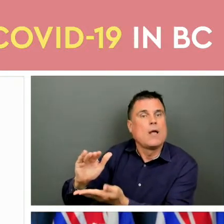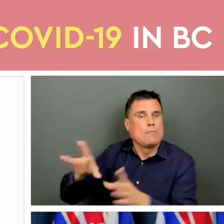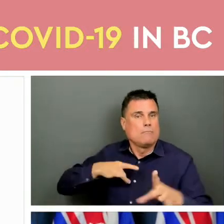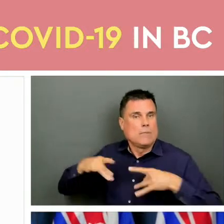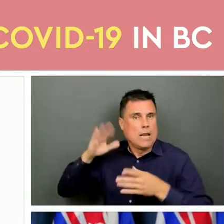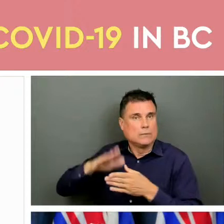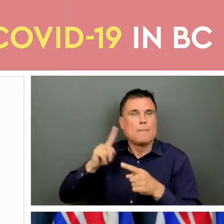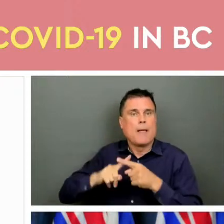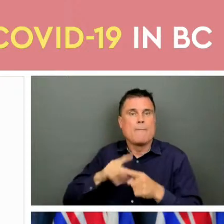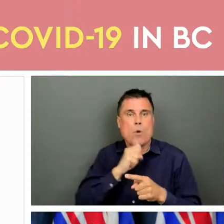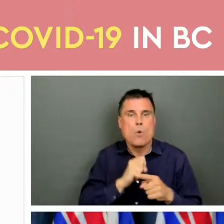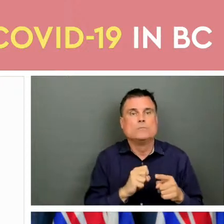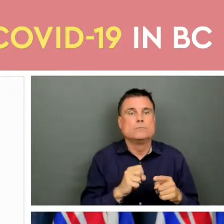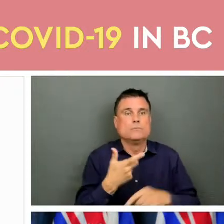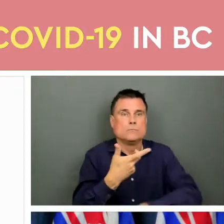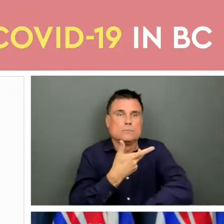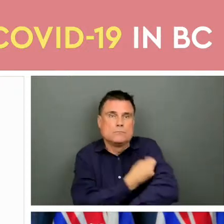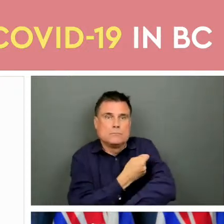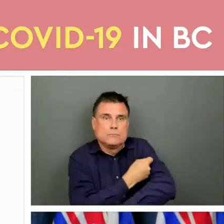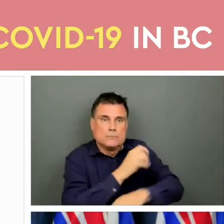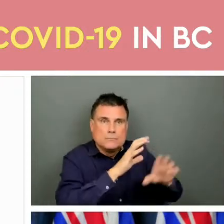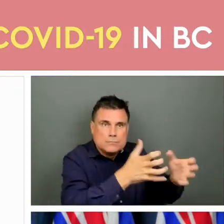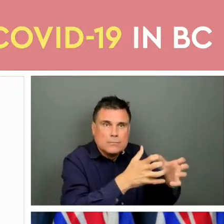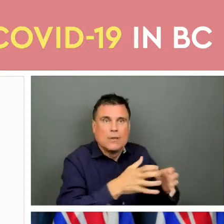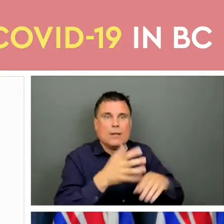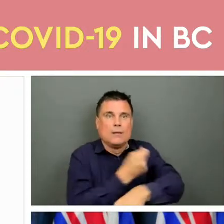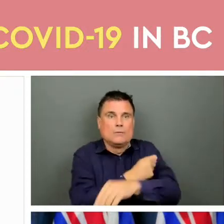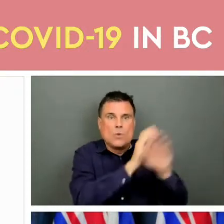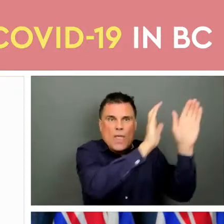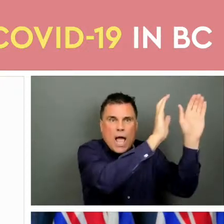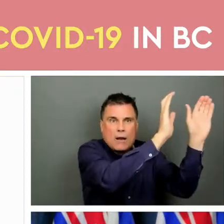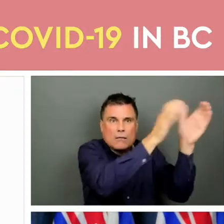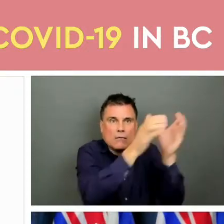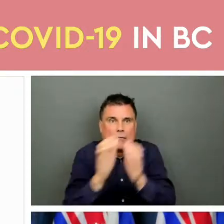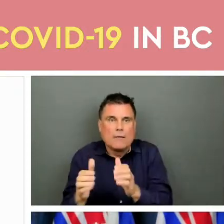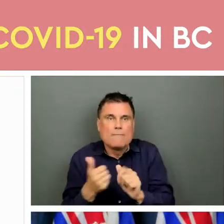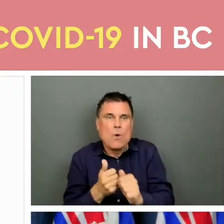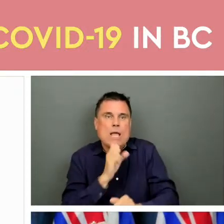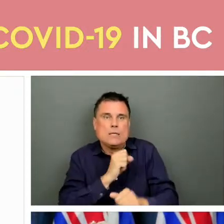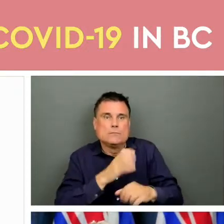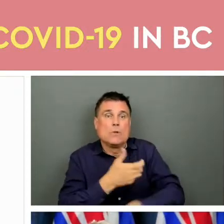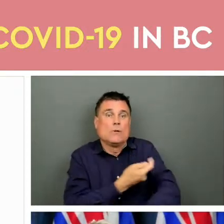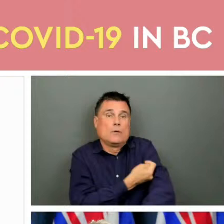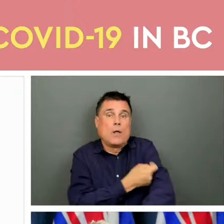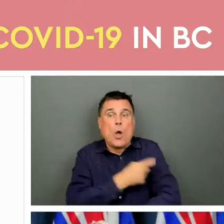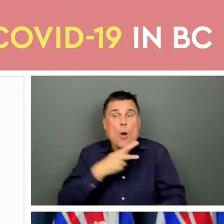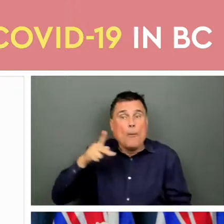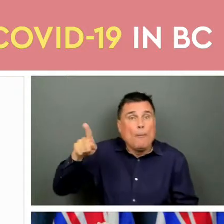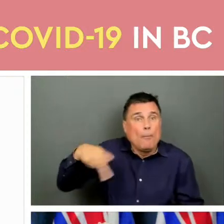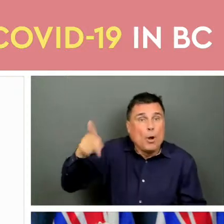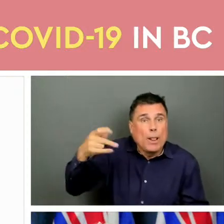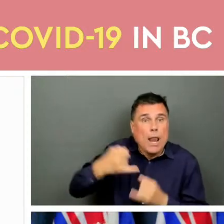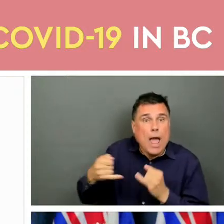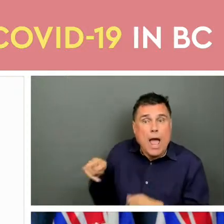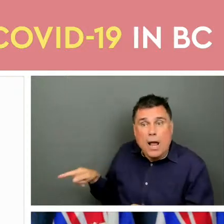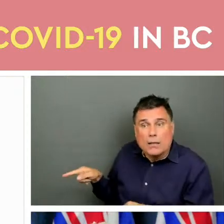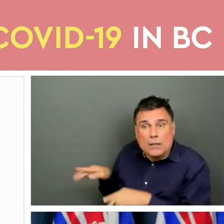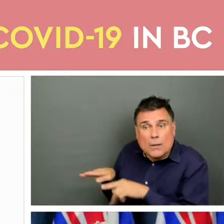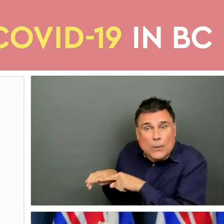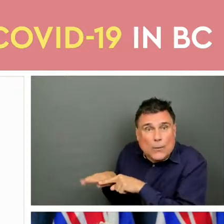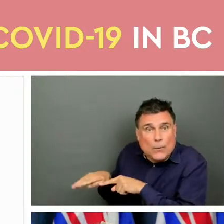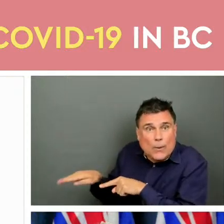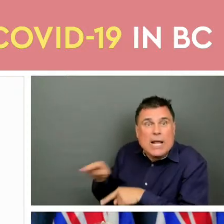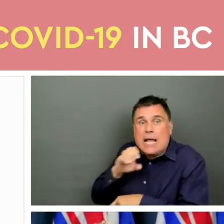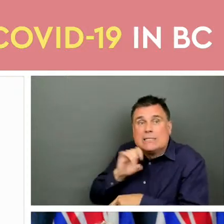immunization. One of the things that we can note here is the purple line, which is people 80 and above. And again,